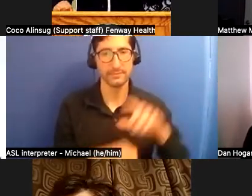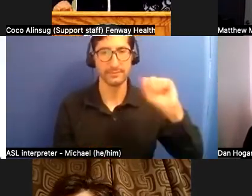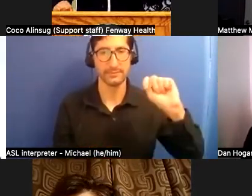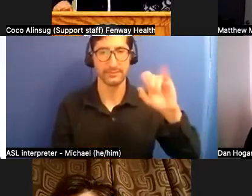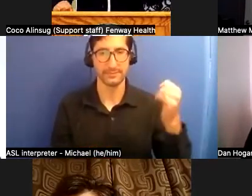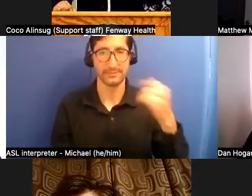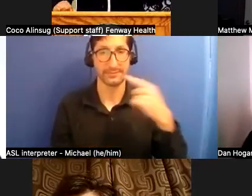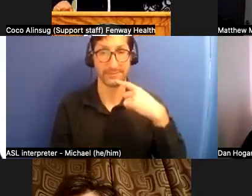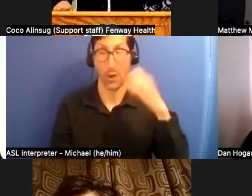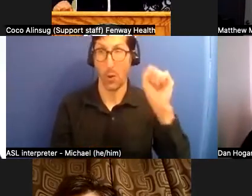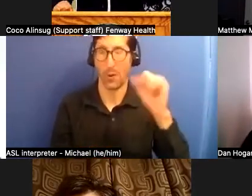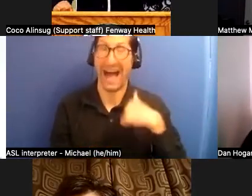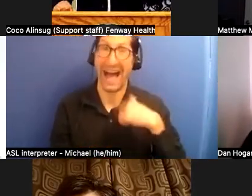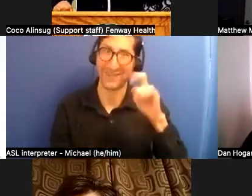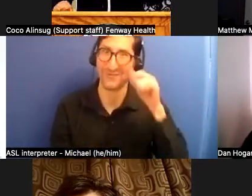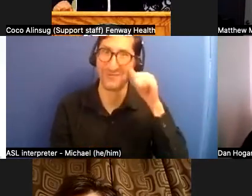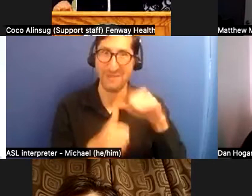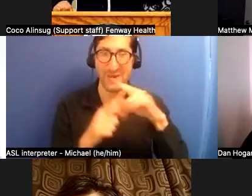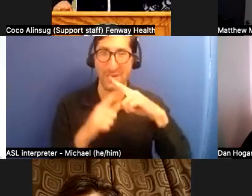Yeah, if I can unmute myself. Yes.